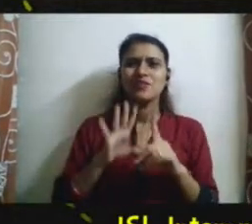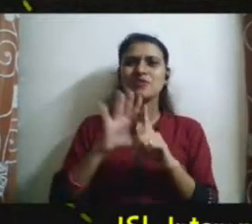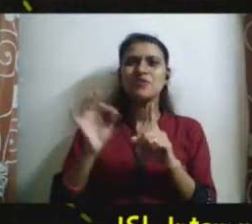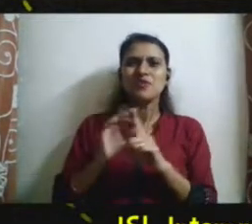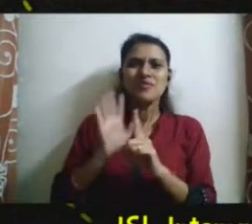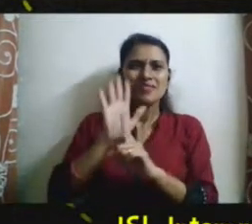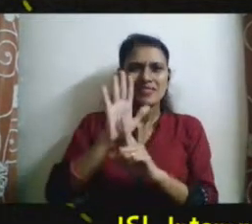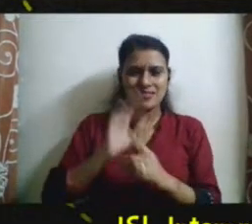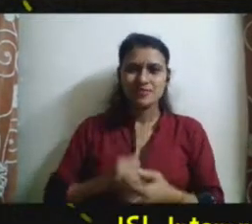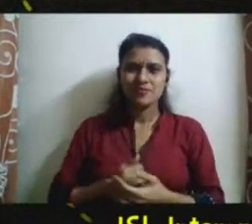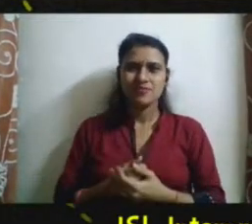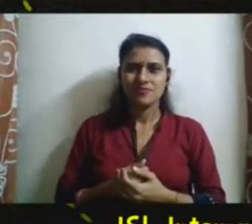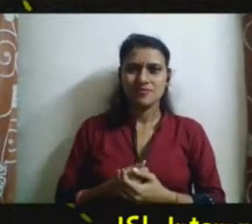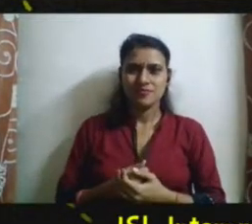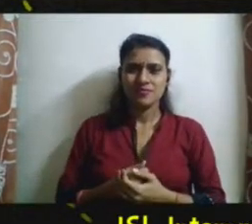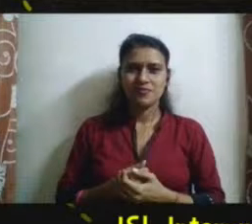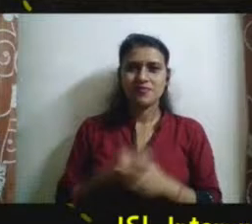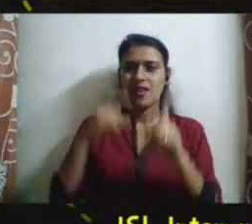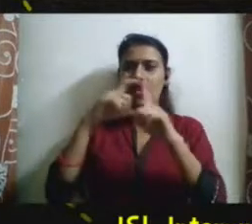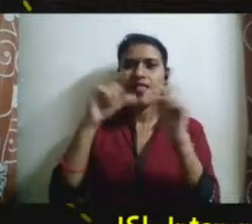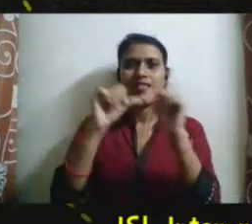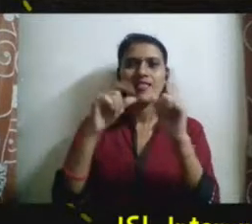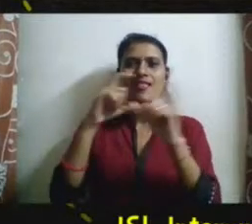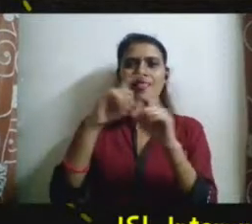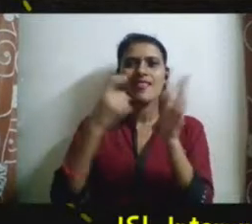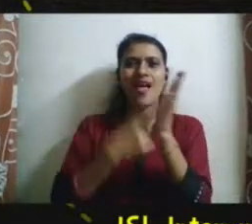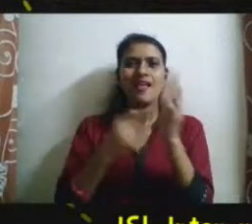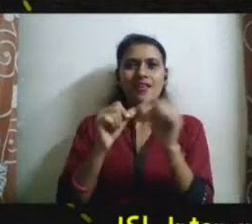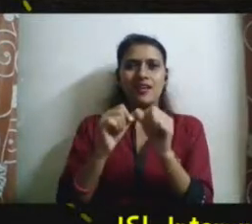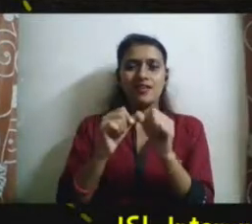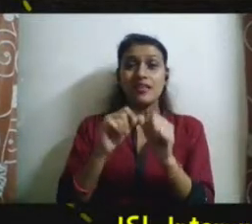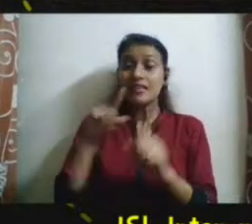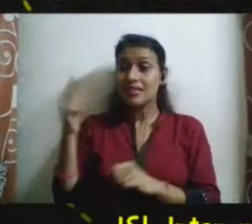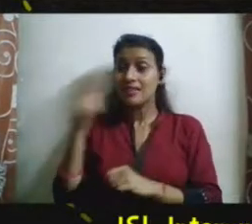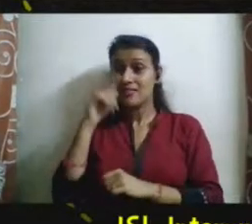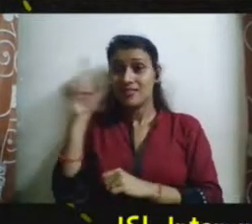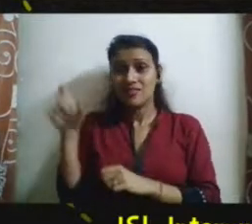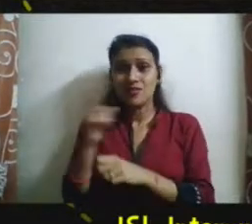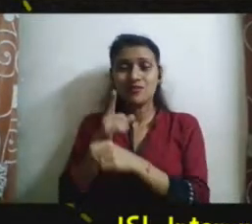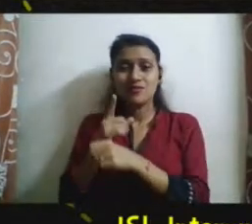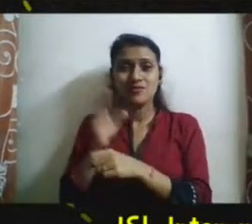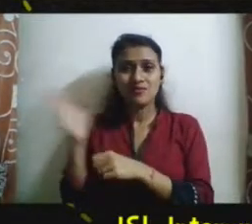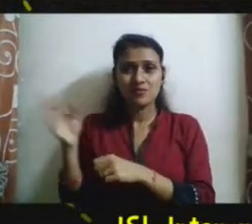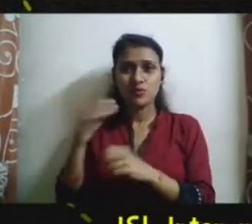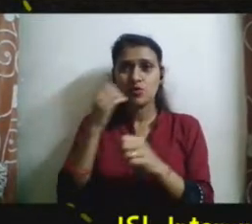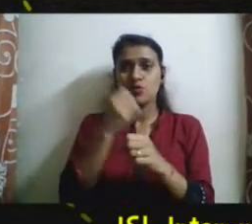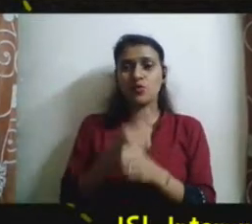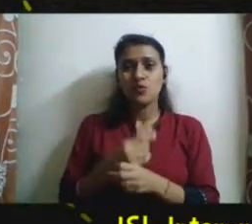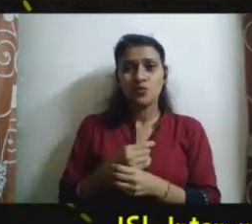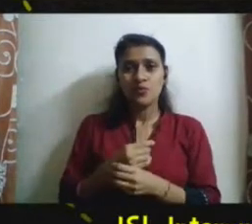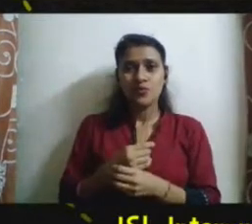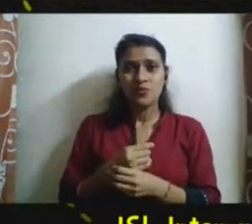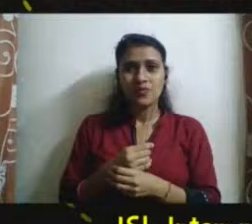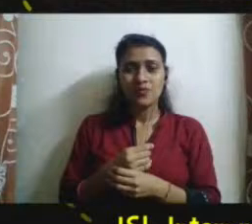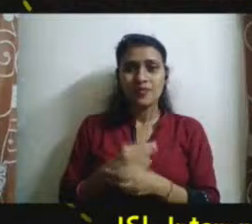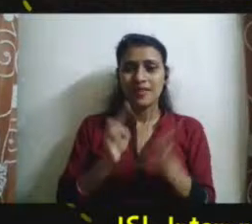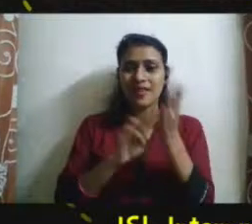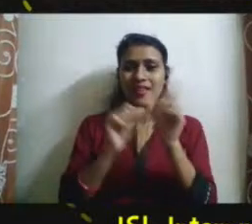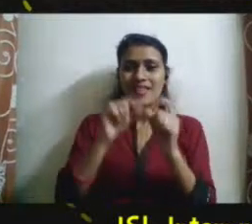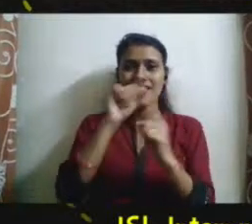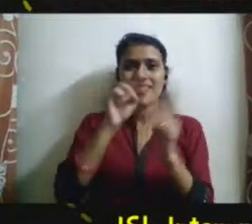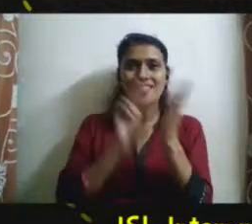rendition of this dadra. And then Naina ji says that I didn't know where to look because this was going